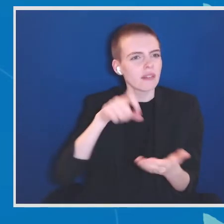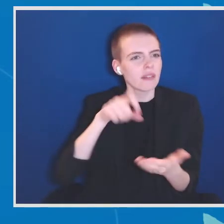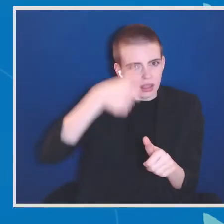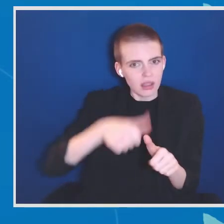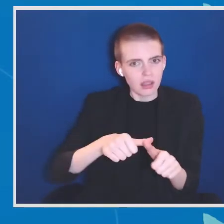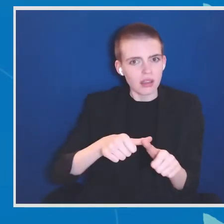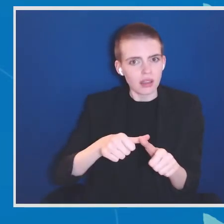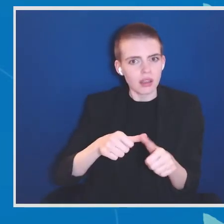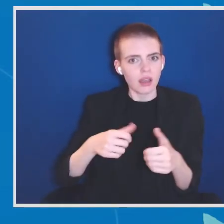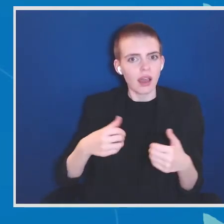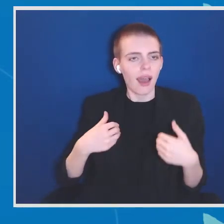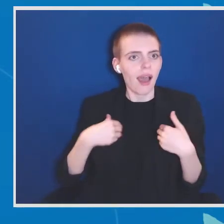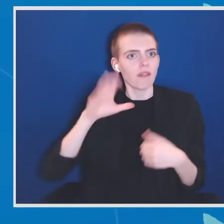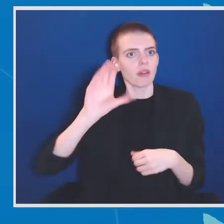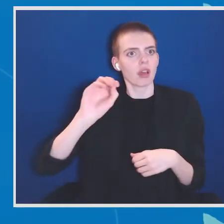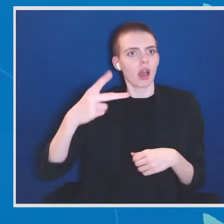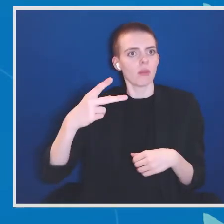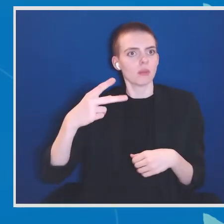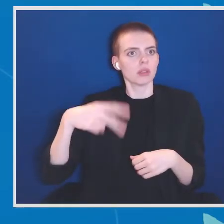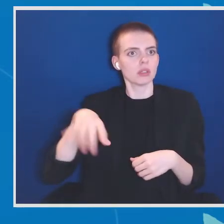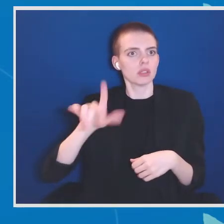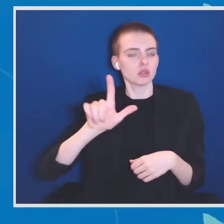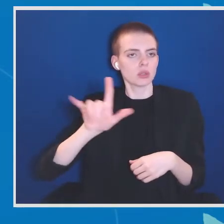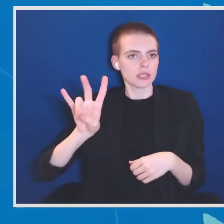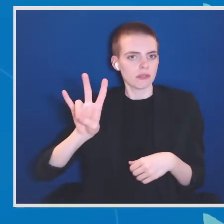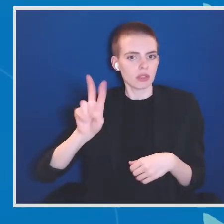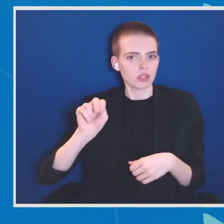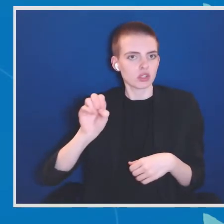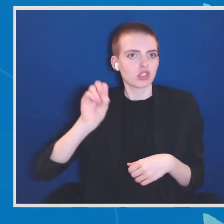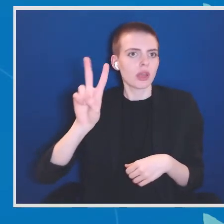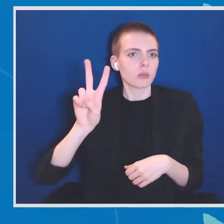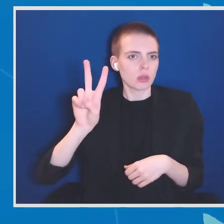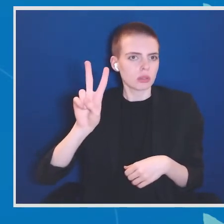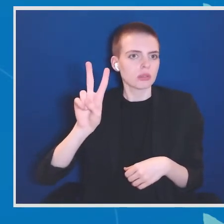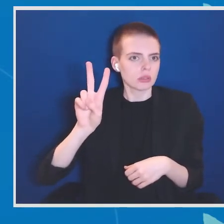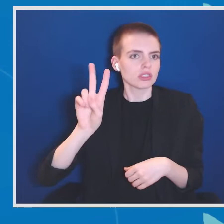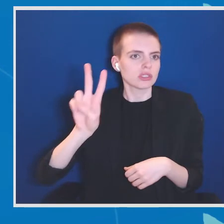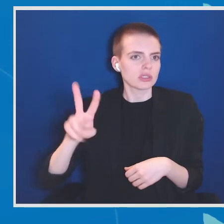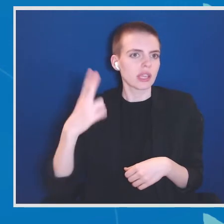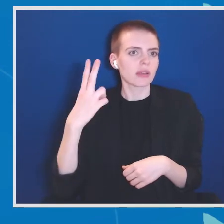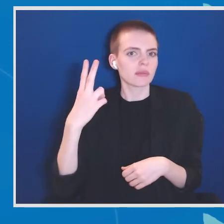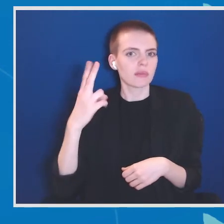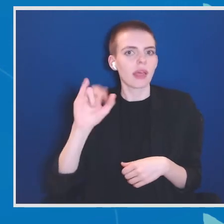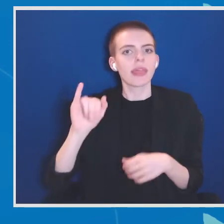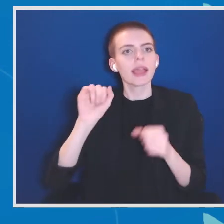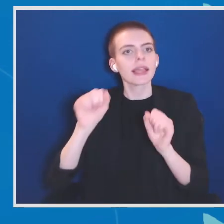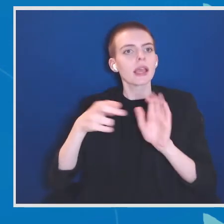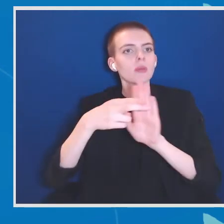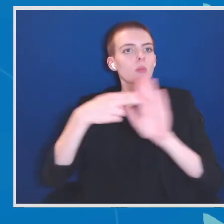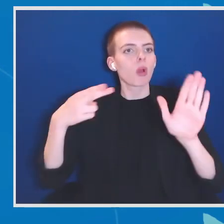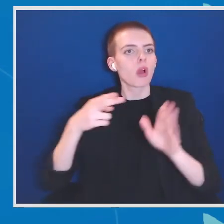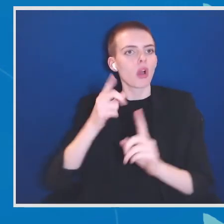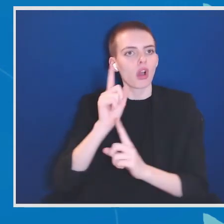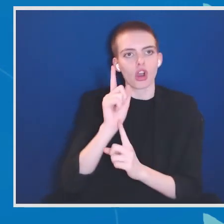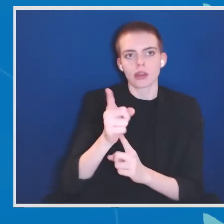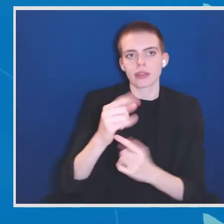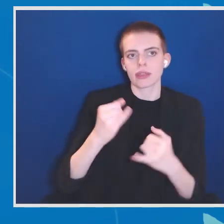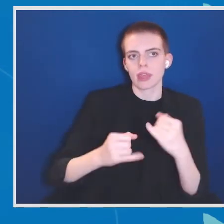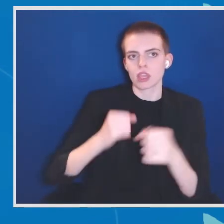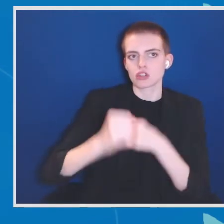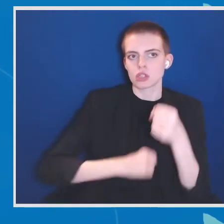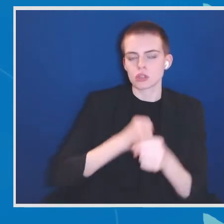27, November 2nd, and that could mark the end of the year. The most significant thing, this is the year